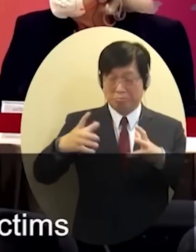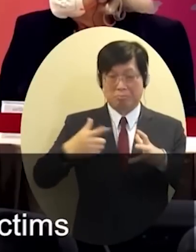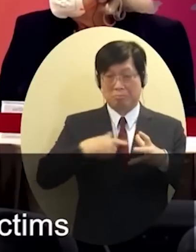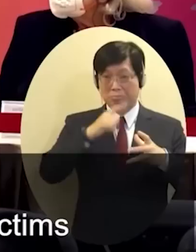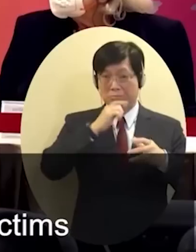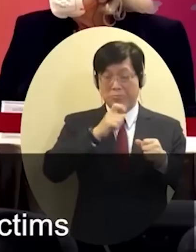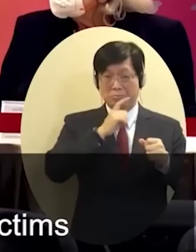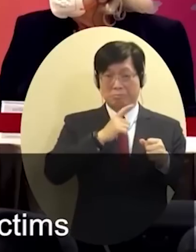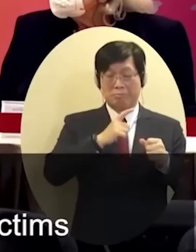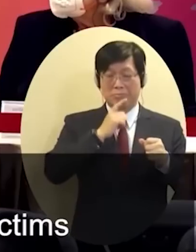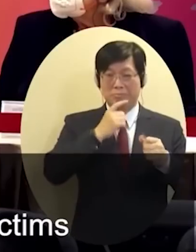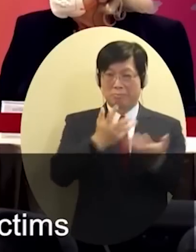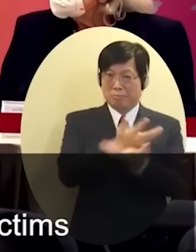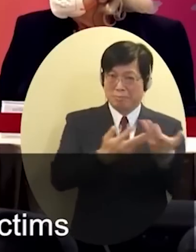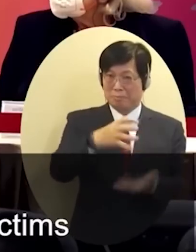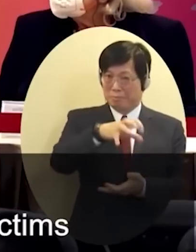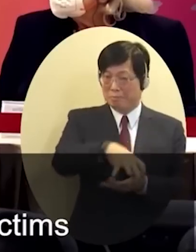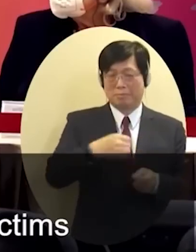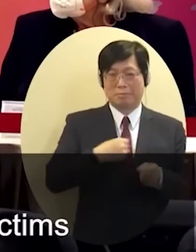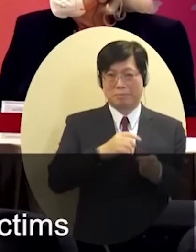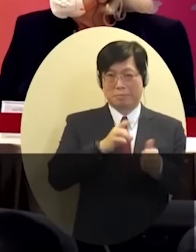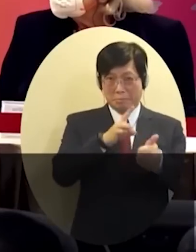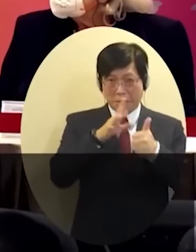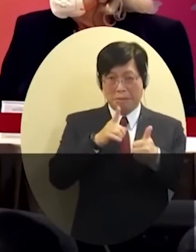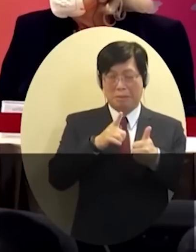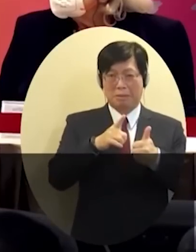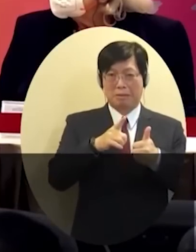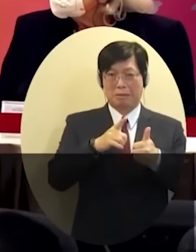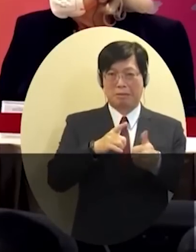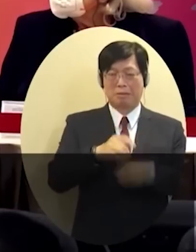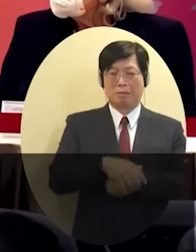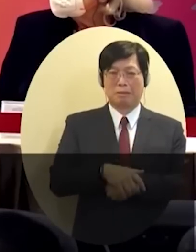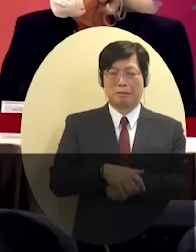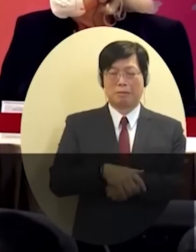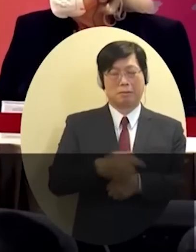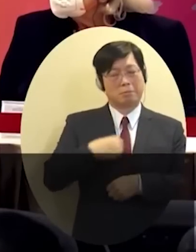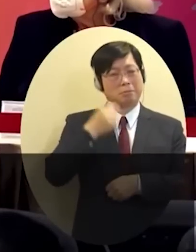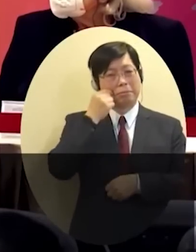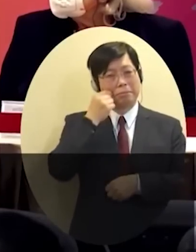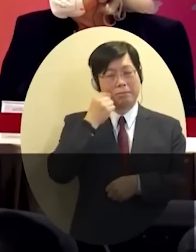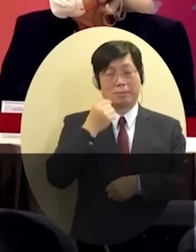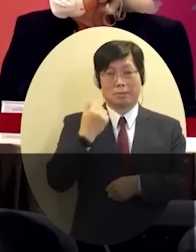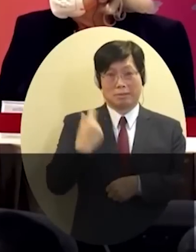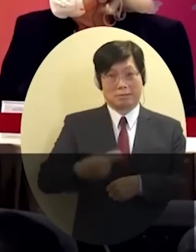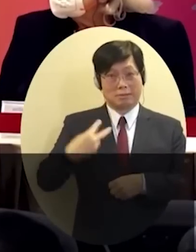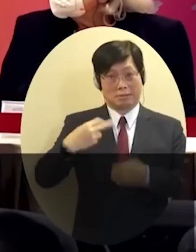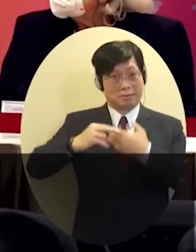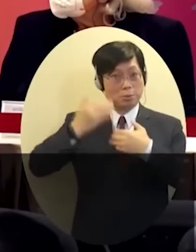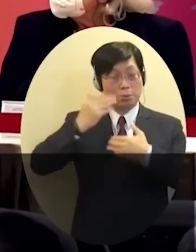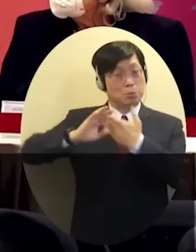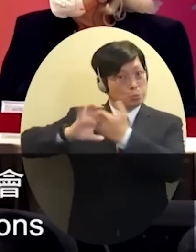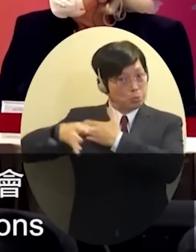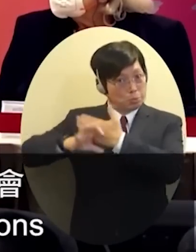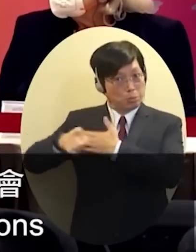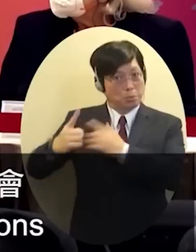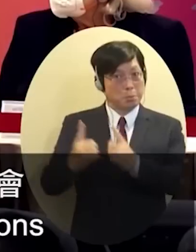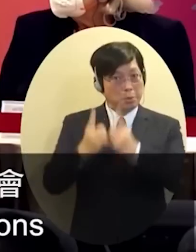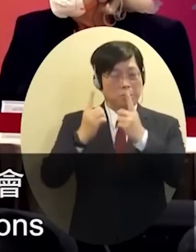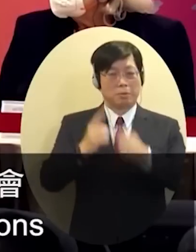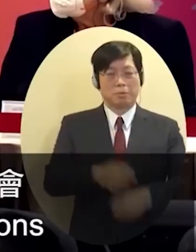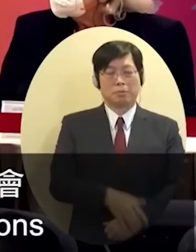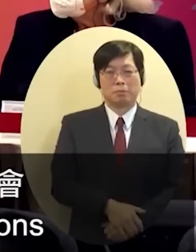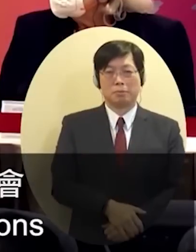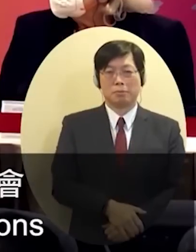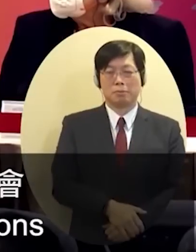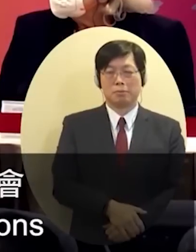domestic court does not solve, the victims in other countries, if they ratified optional protocol, they can